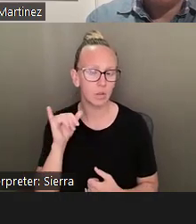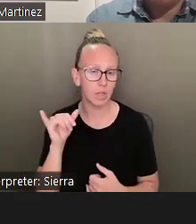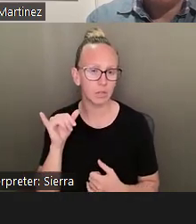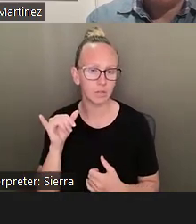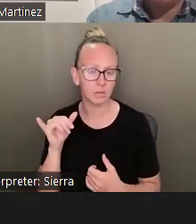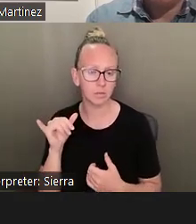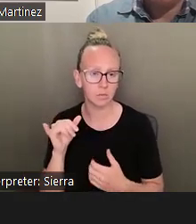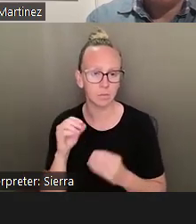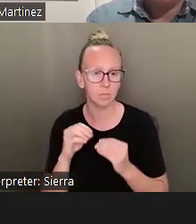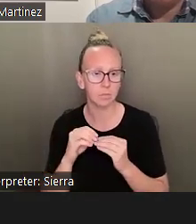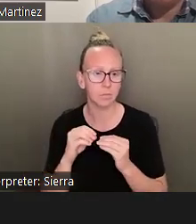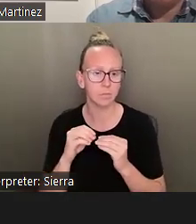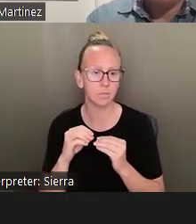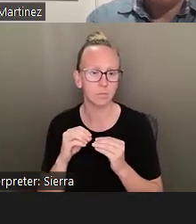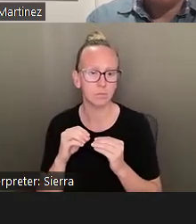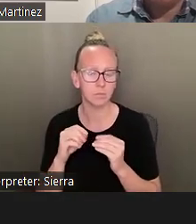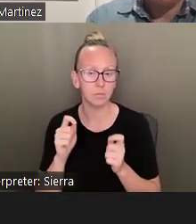One person.